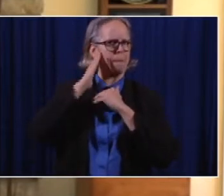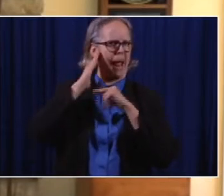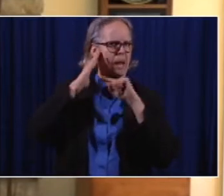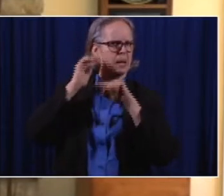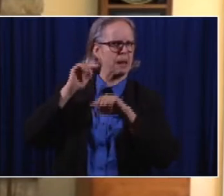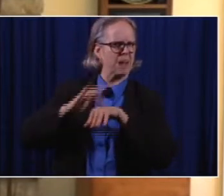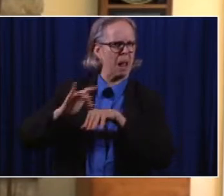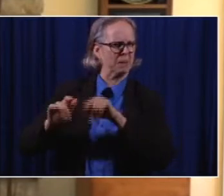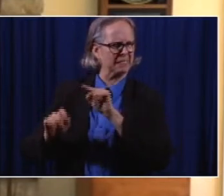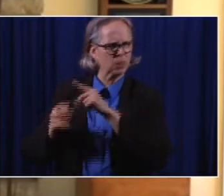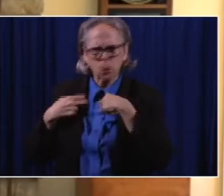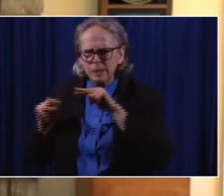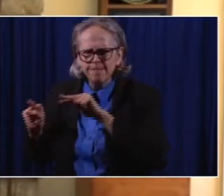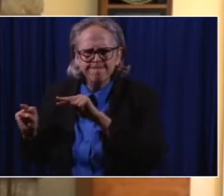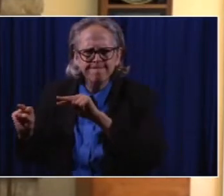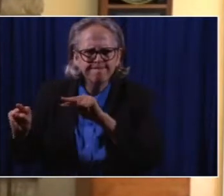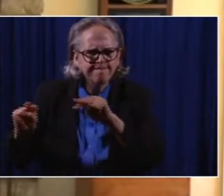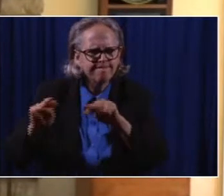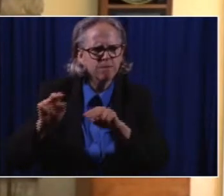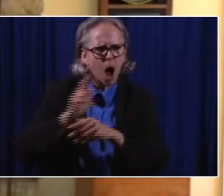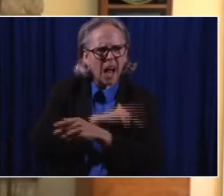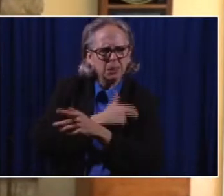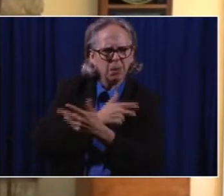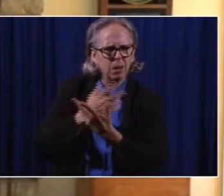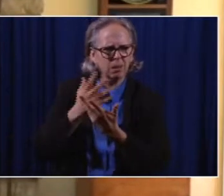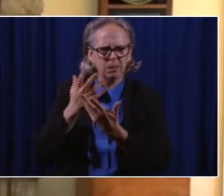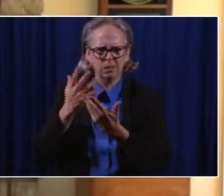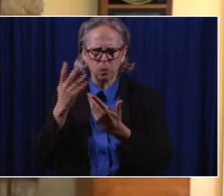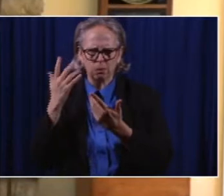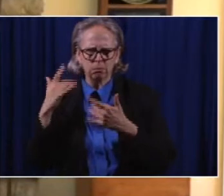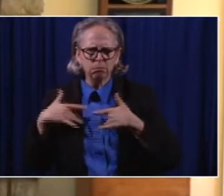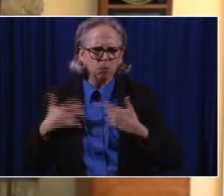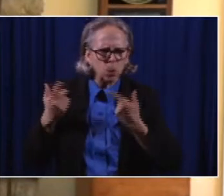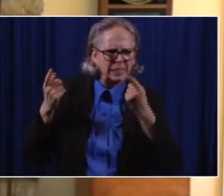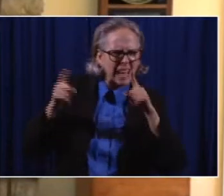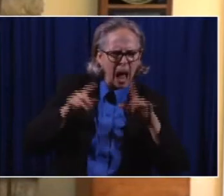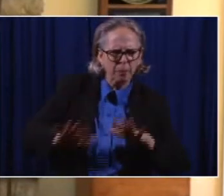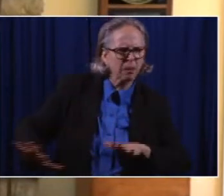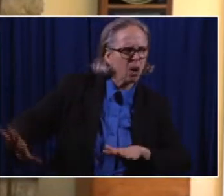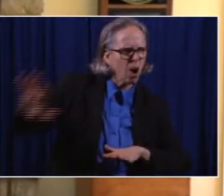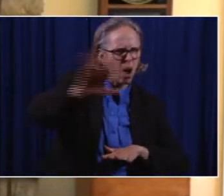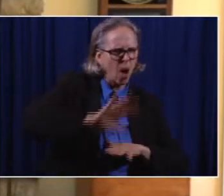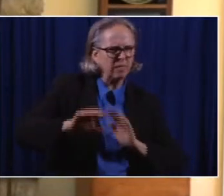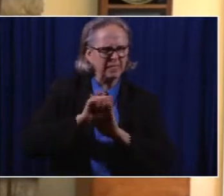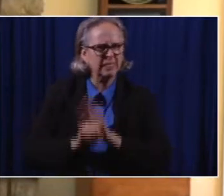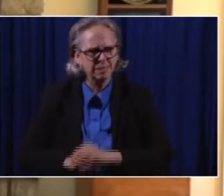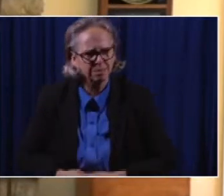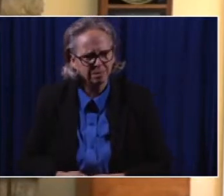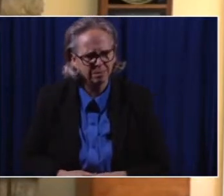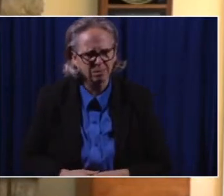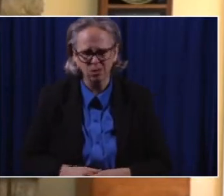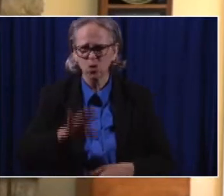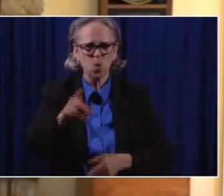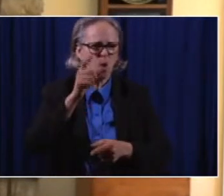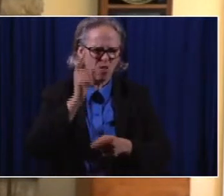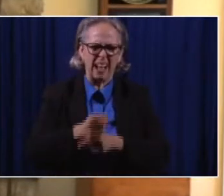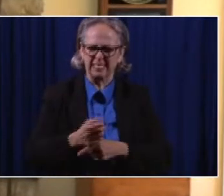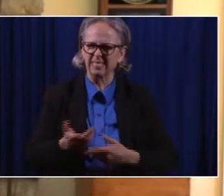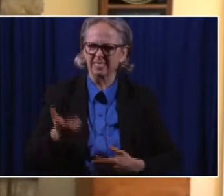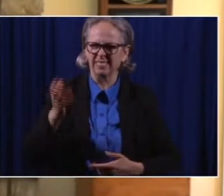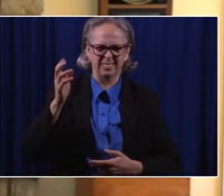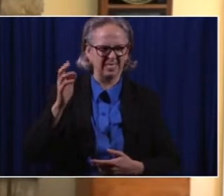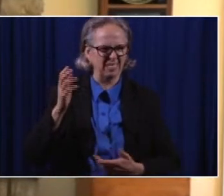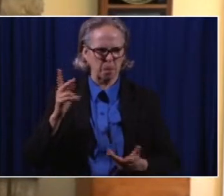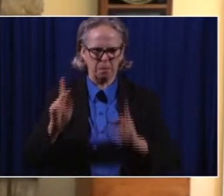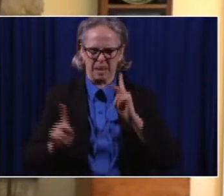you informed as we move forward about exactly what stage that we're at. But you're right, it's the people, and the people